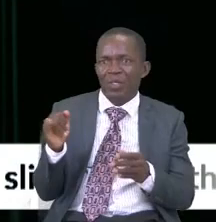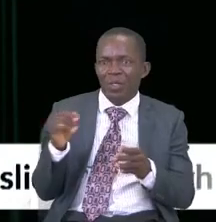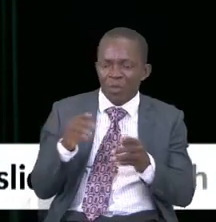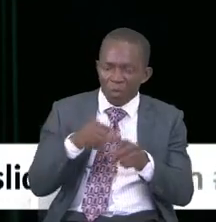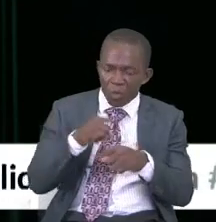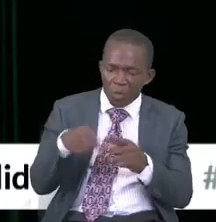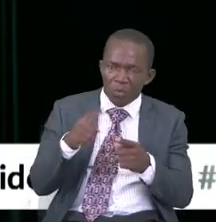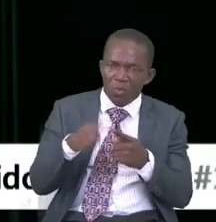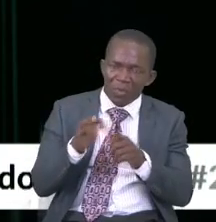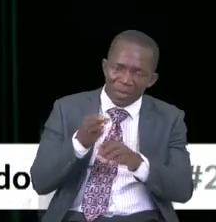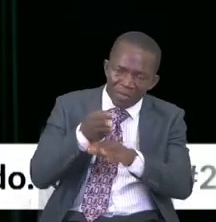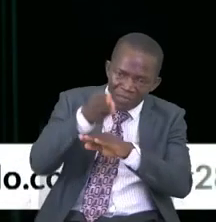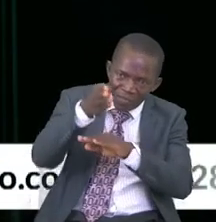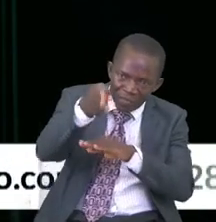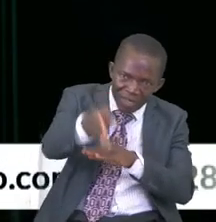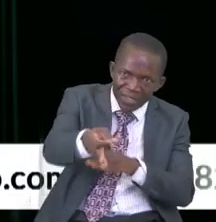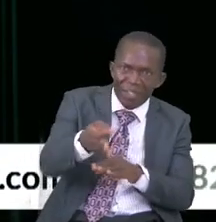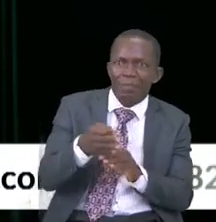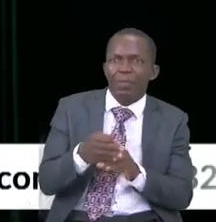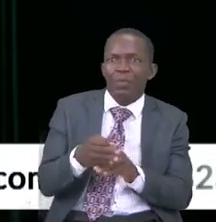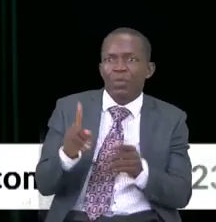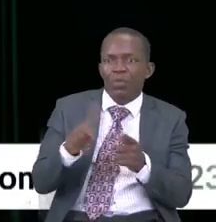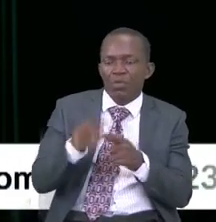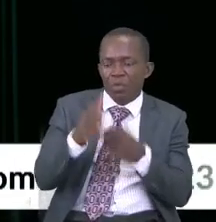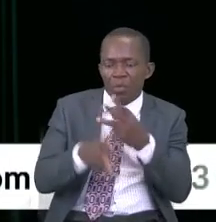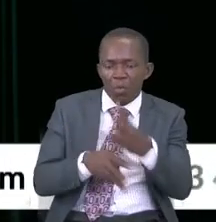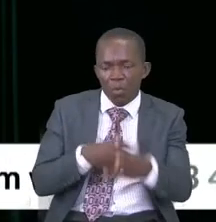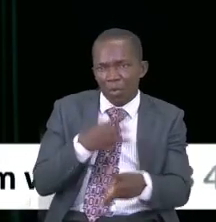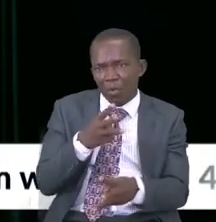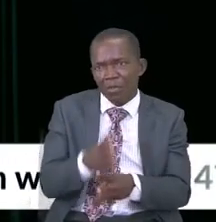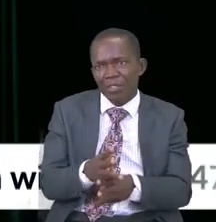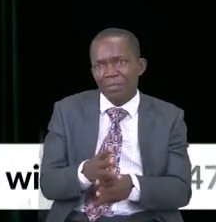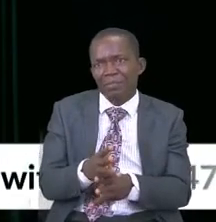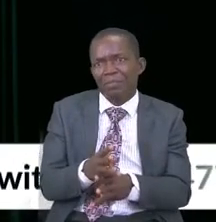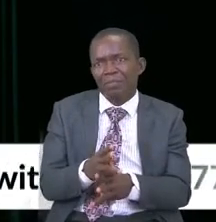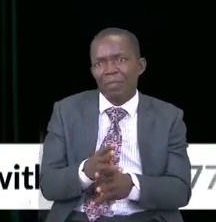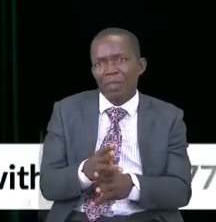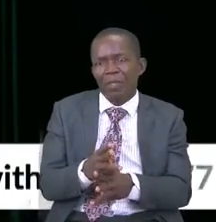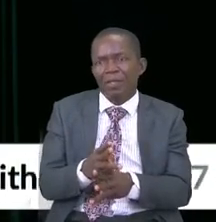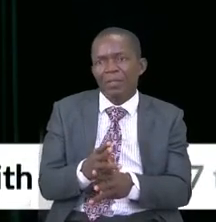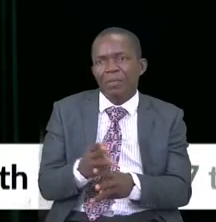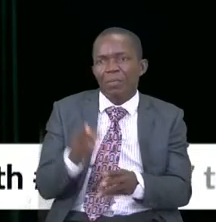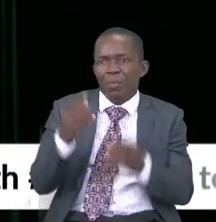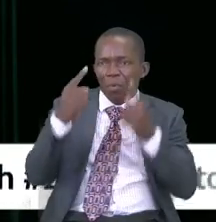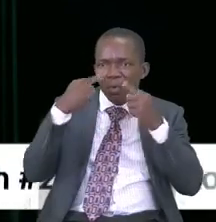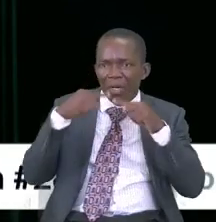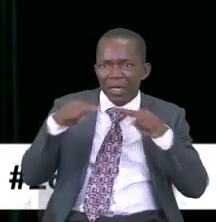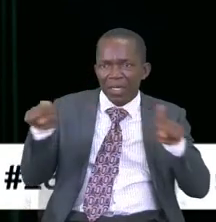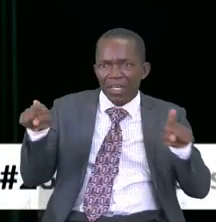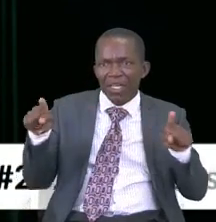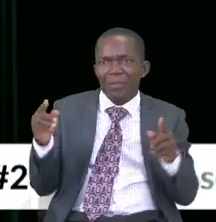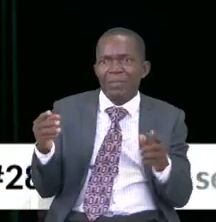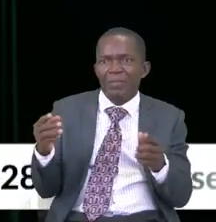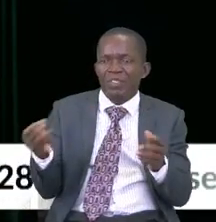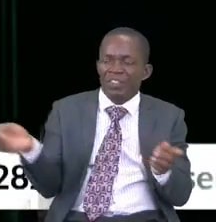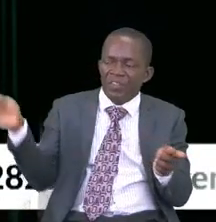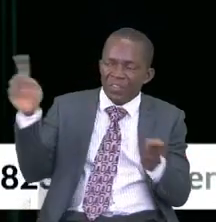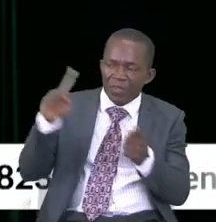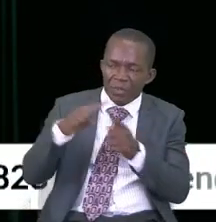go. I must go till the word of the Lord, till it's proclaimed, till it is